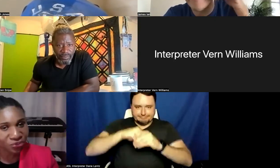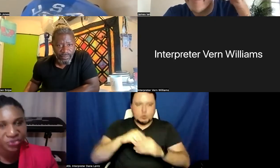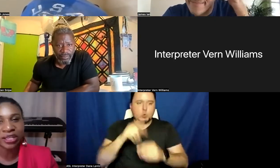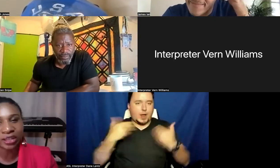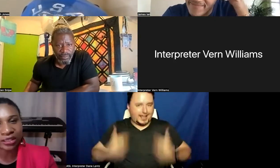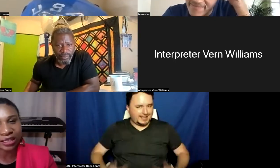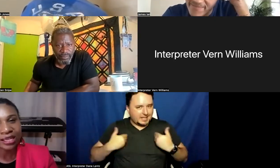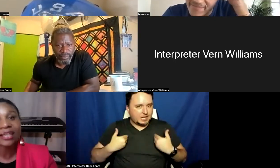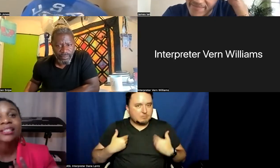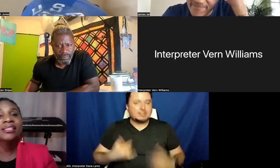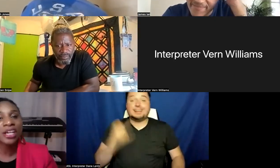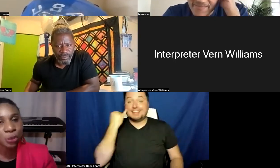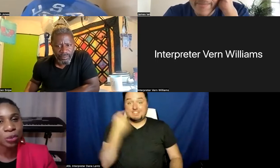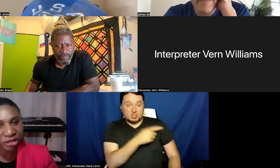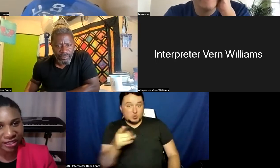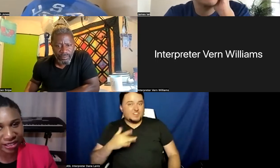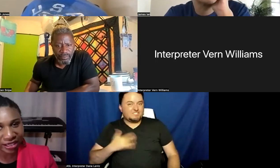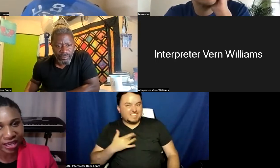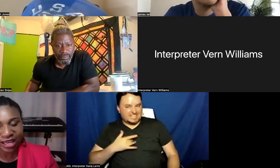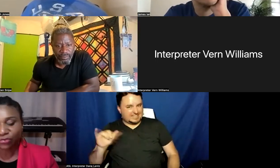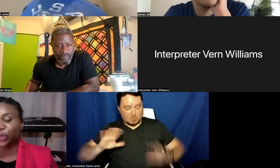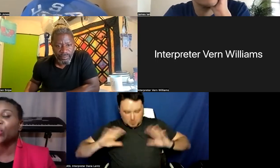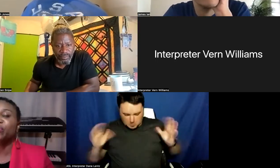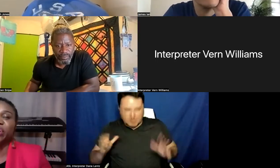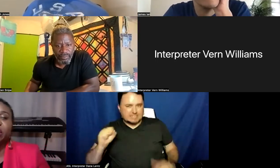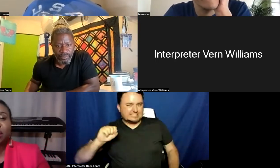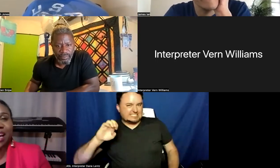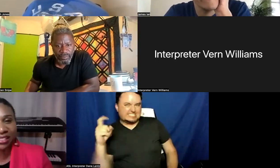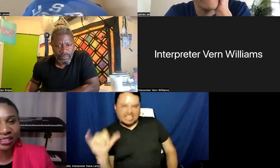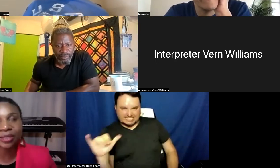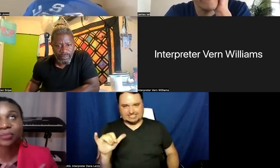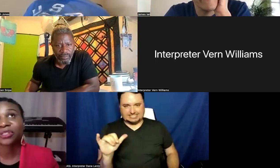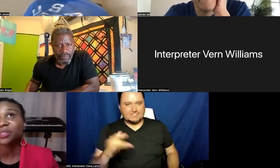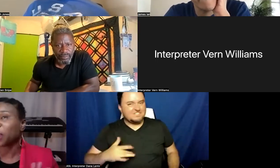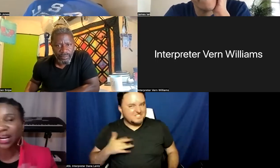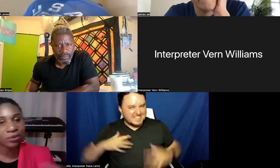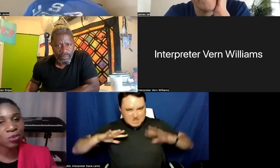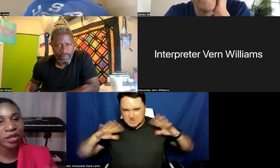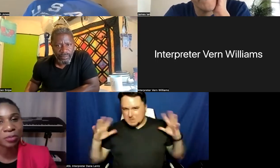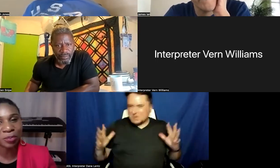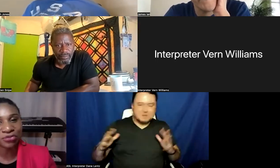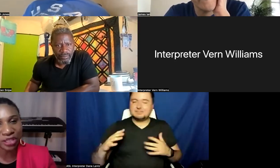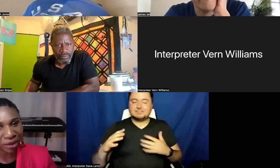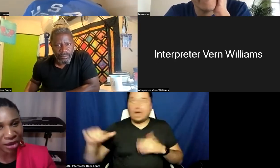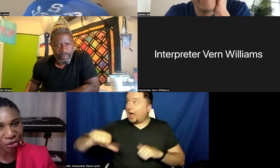you feel like a sexual being, if you feel sexy, despite what other